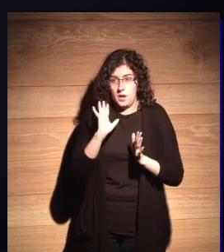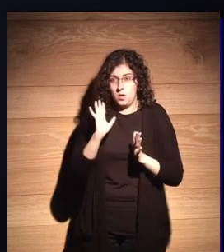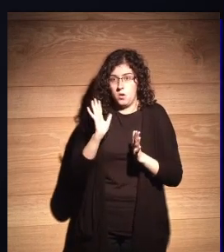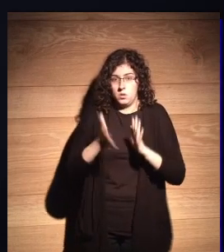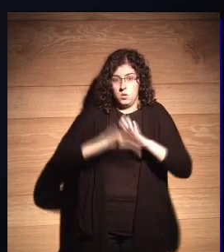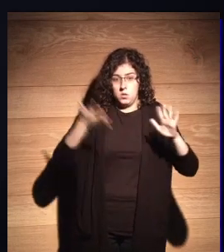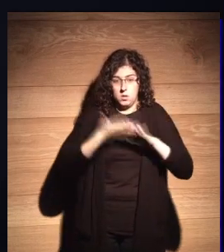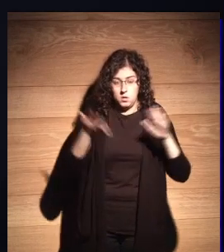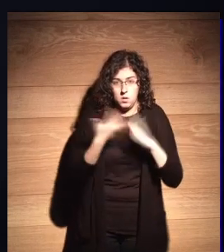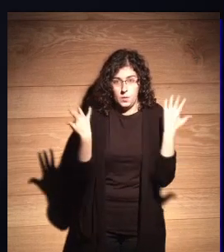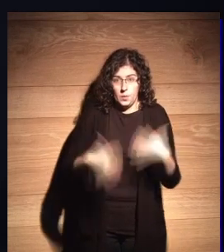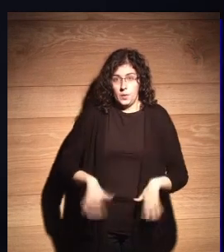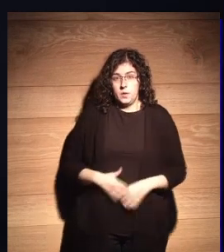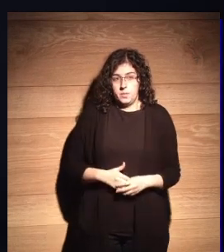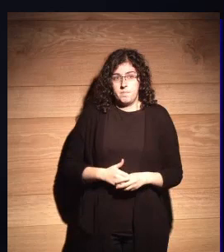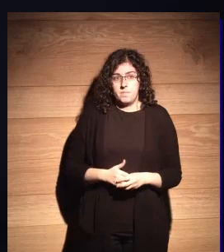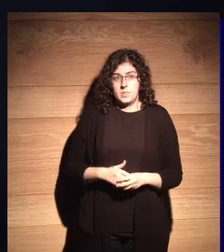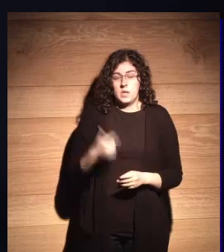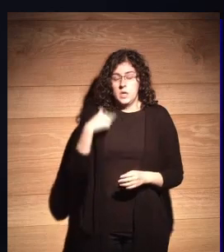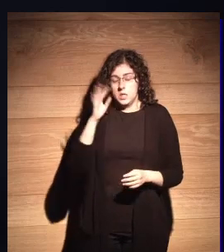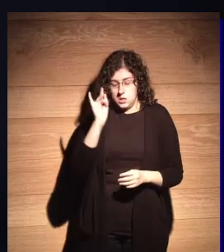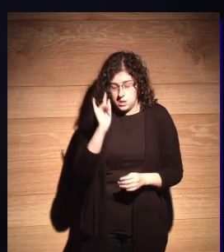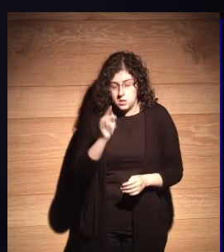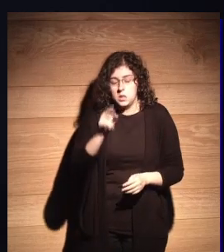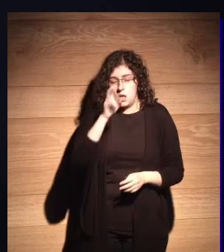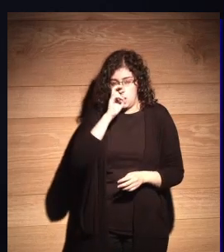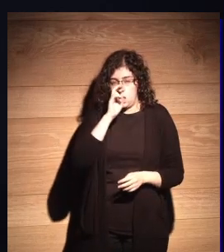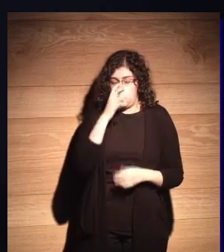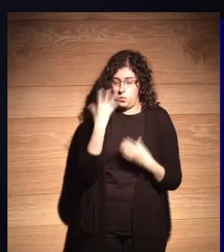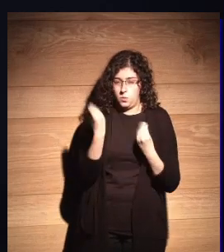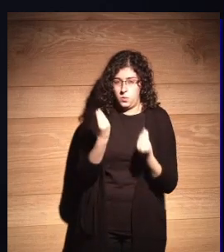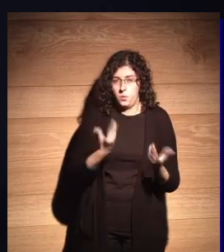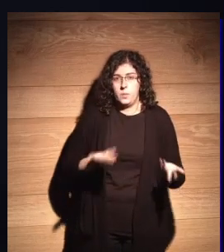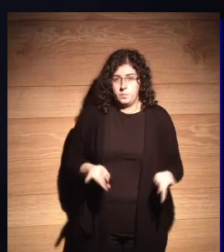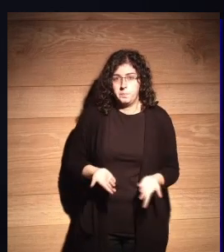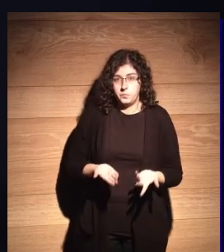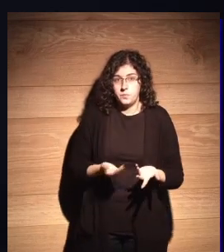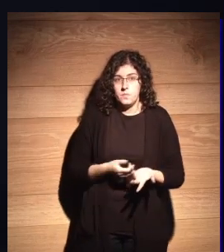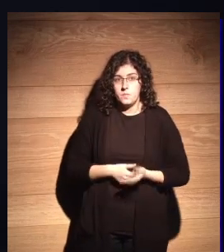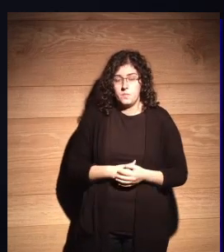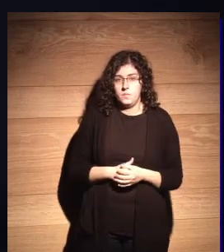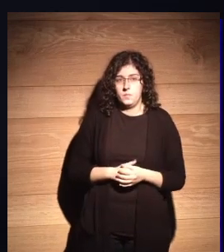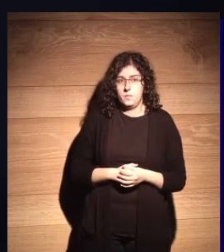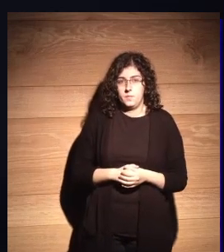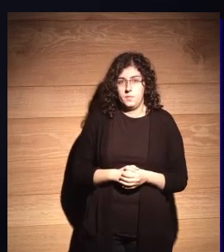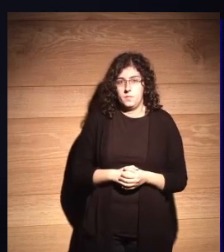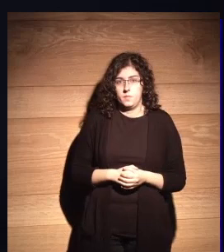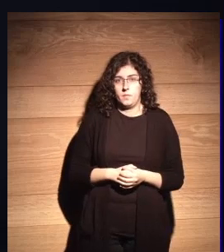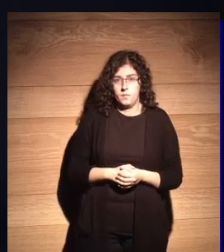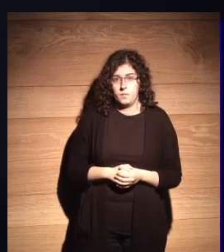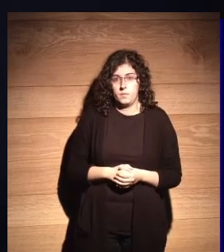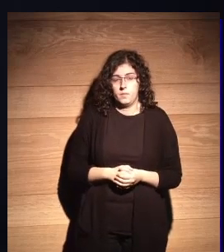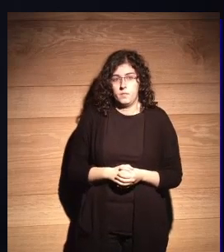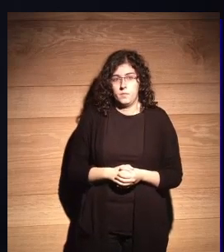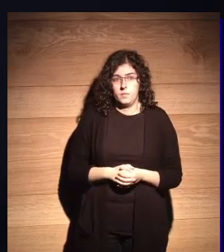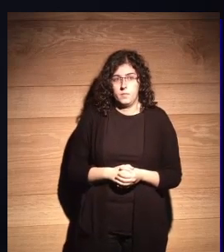very antiquated, and there's it's So this is the there we are. contrary limit.